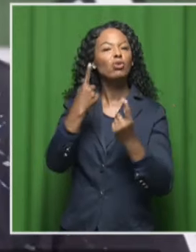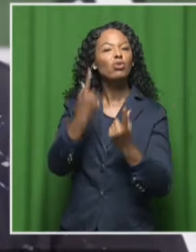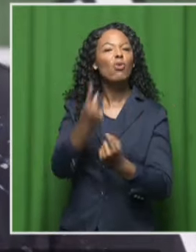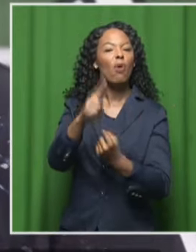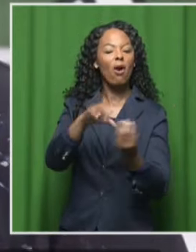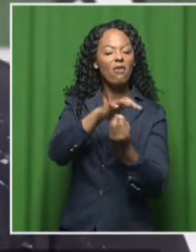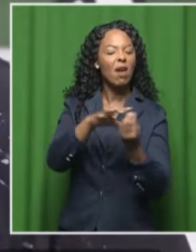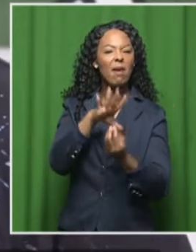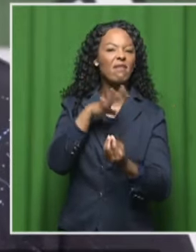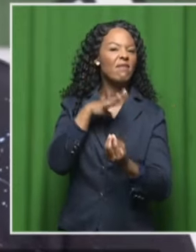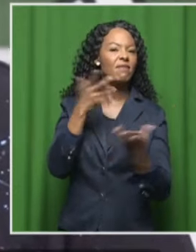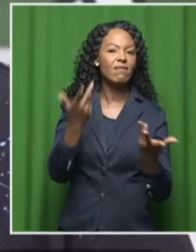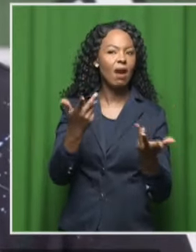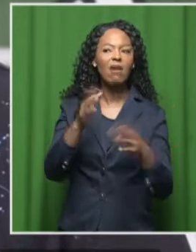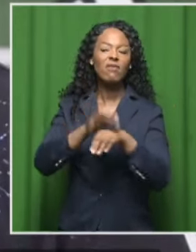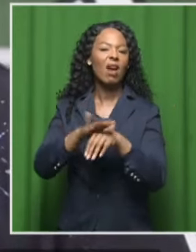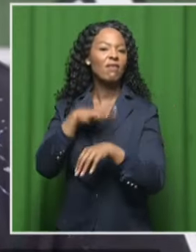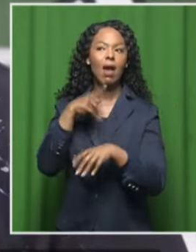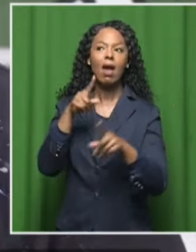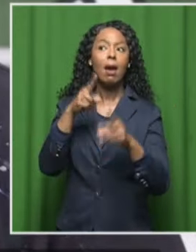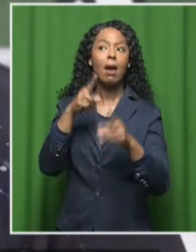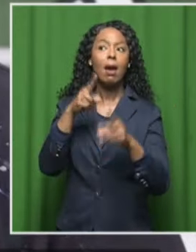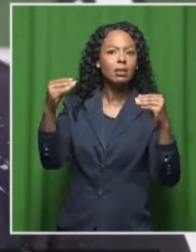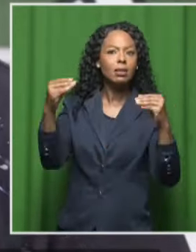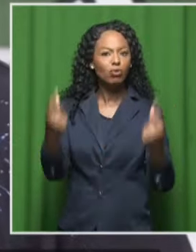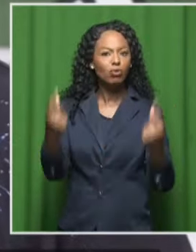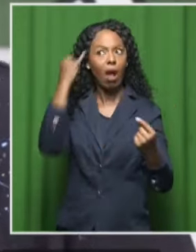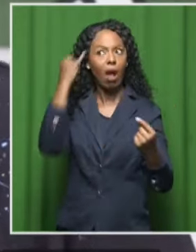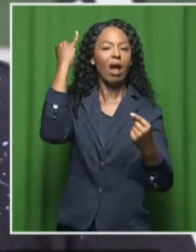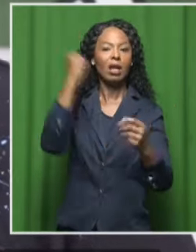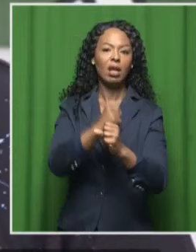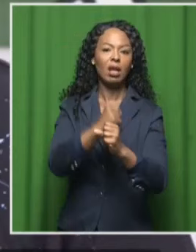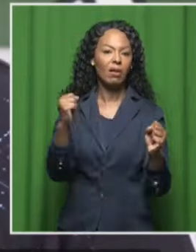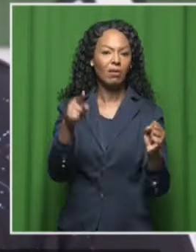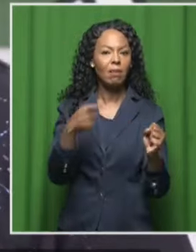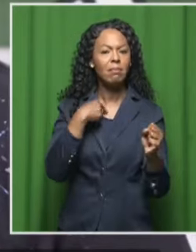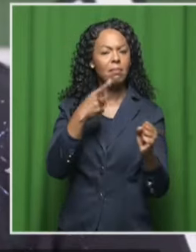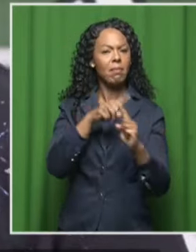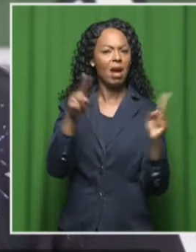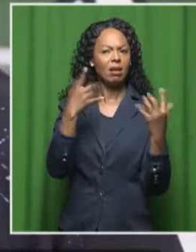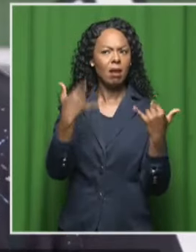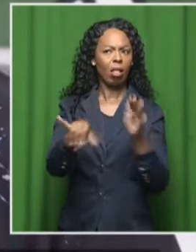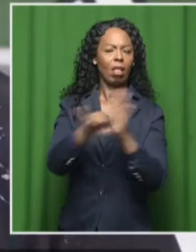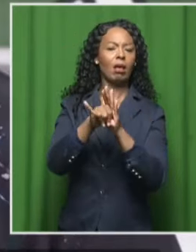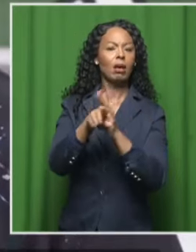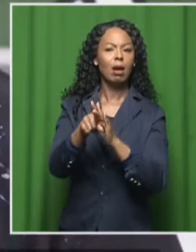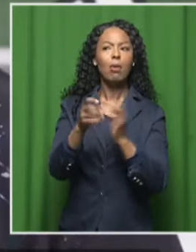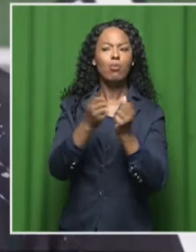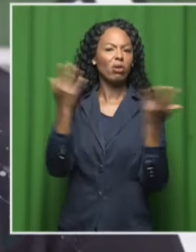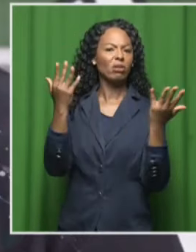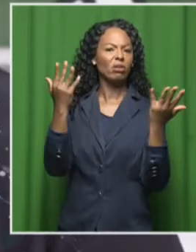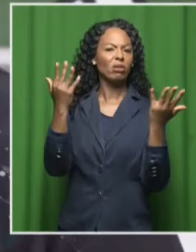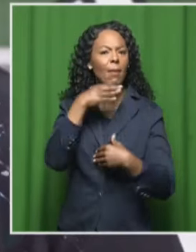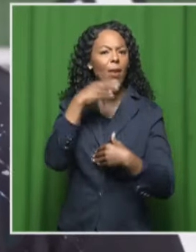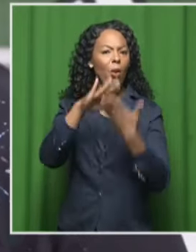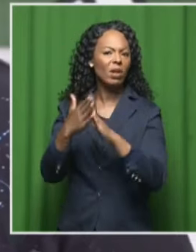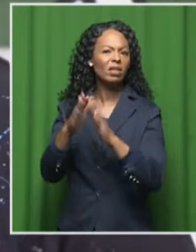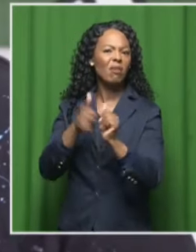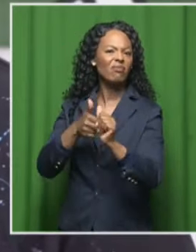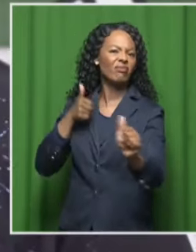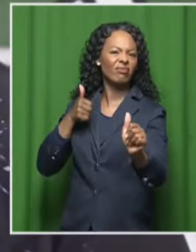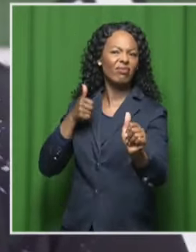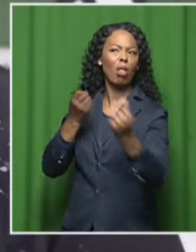take it to business. So what sparks most, I've seen lately AmaNdebele, they are behind with many things and they have good